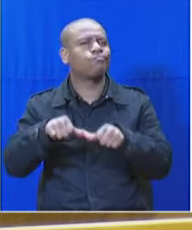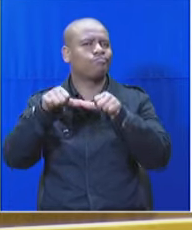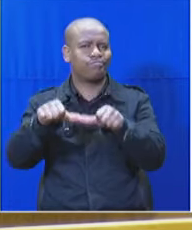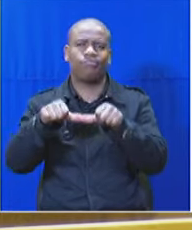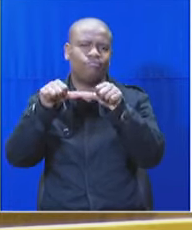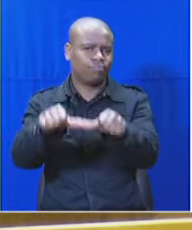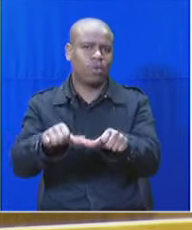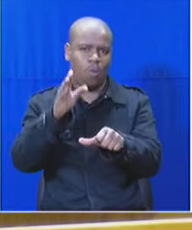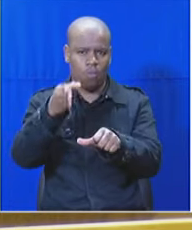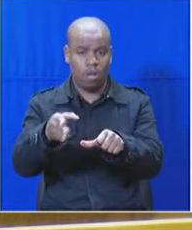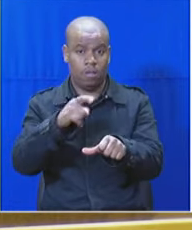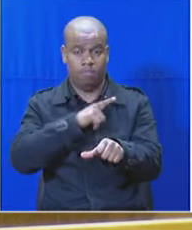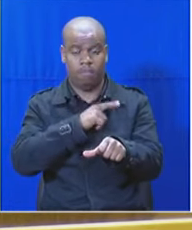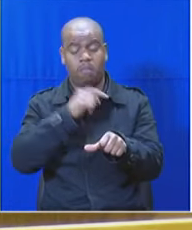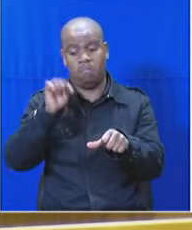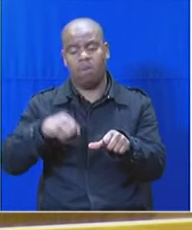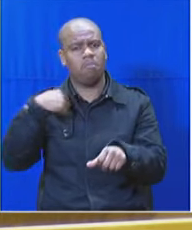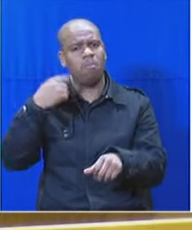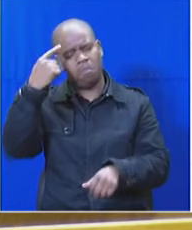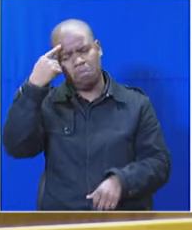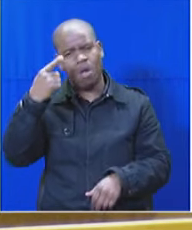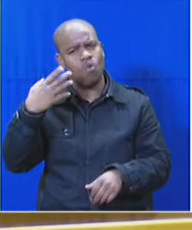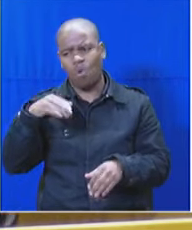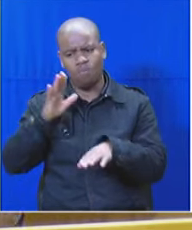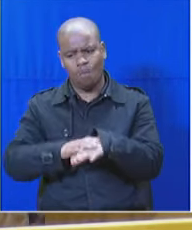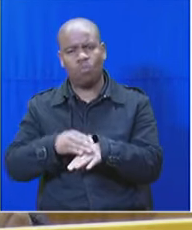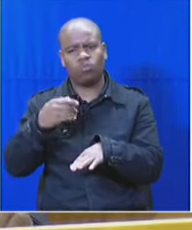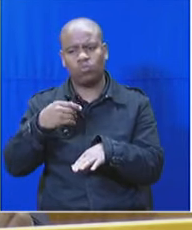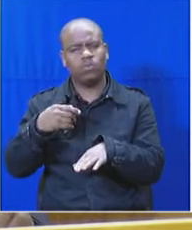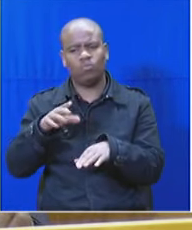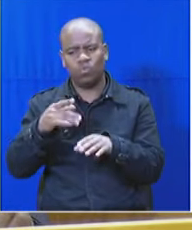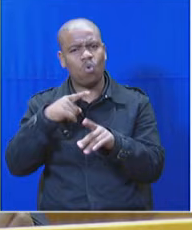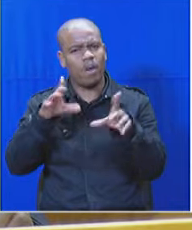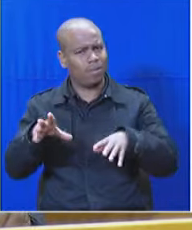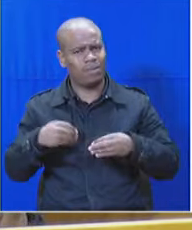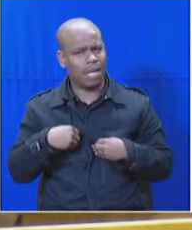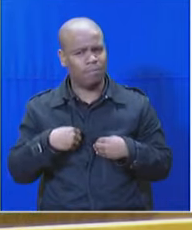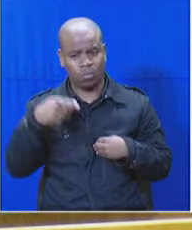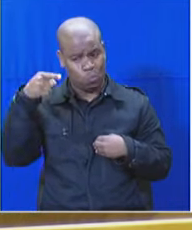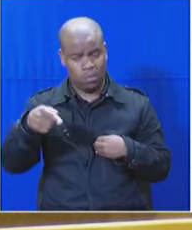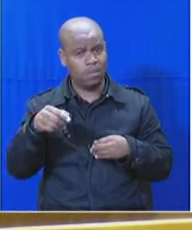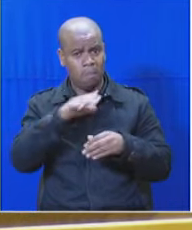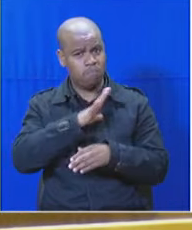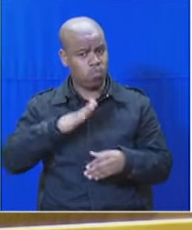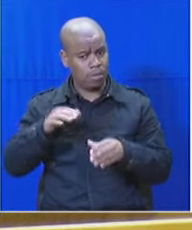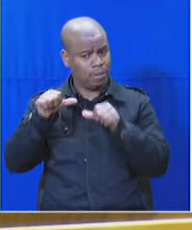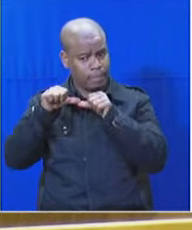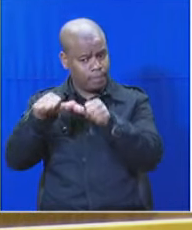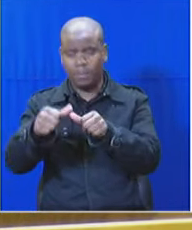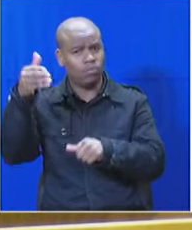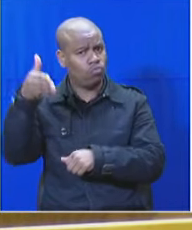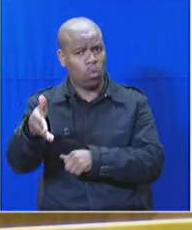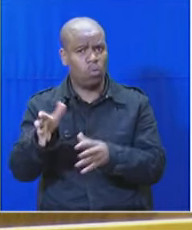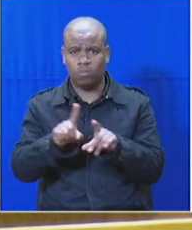kube noshintsho sobona improvement of our people. We question the value for money, minister. We